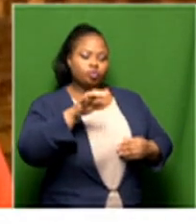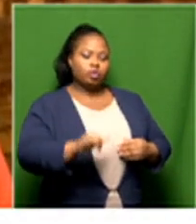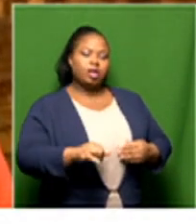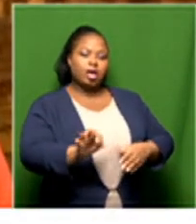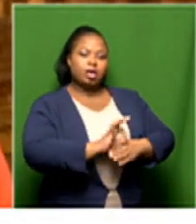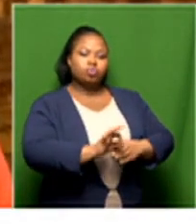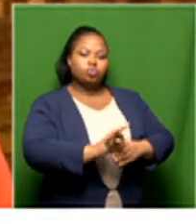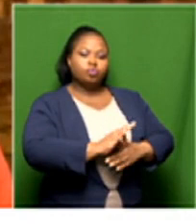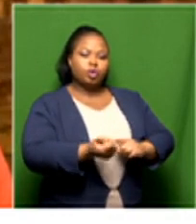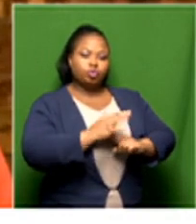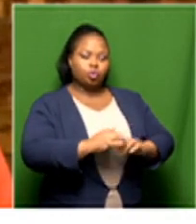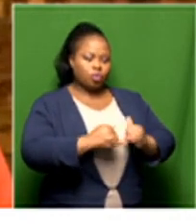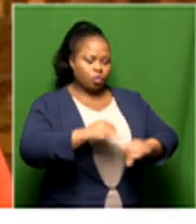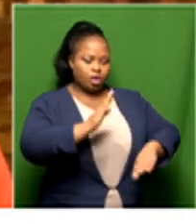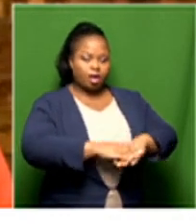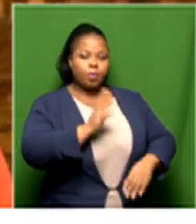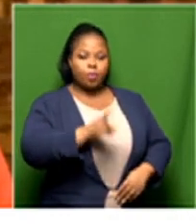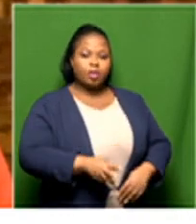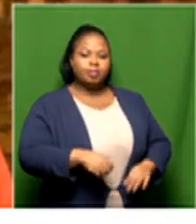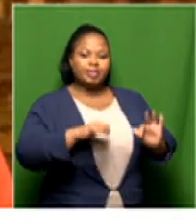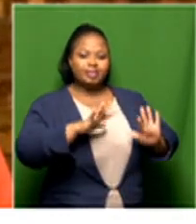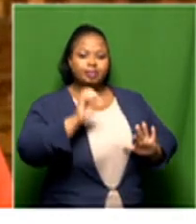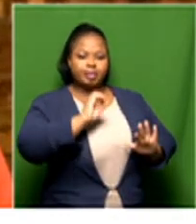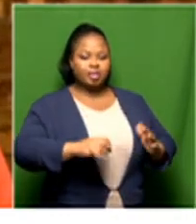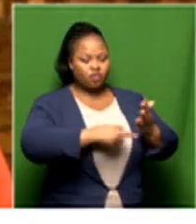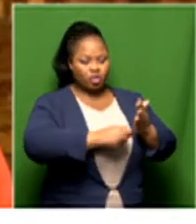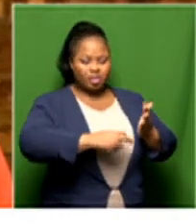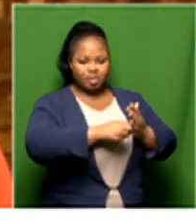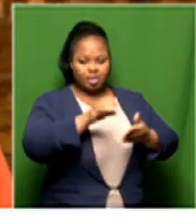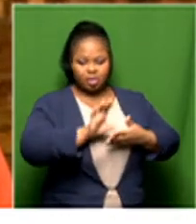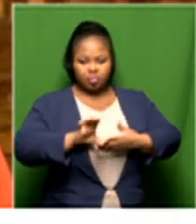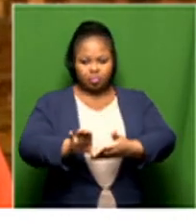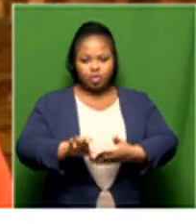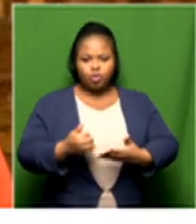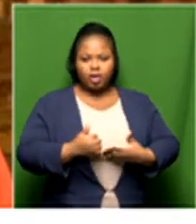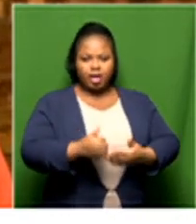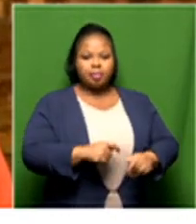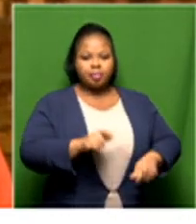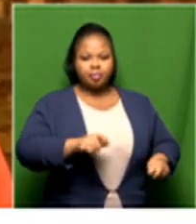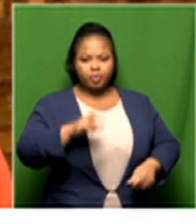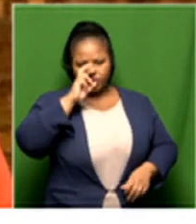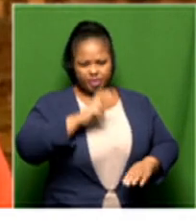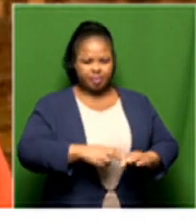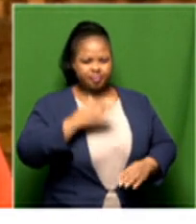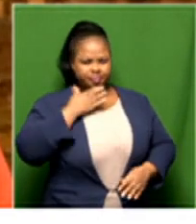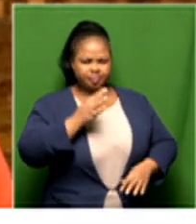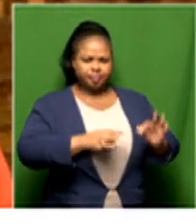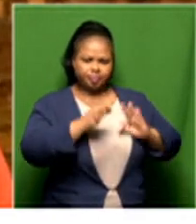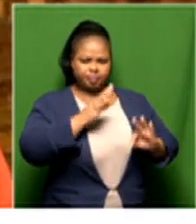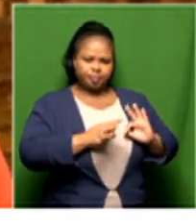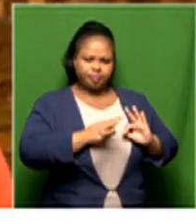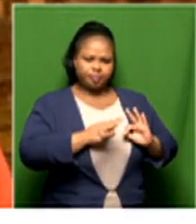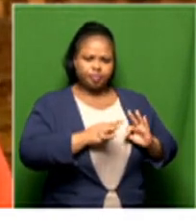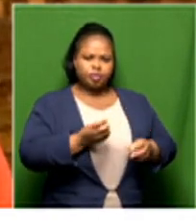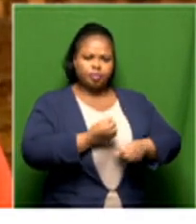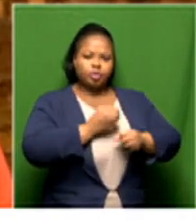understand, and this will take place online, and 10% of every ticket sold will go towards helping those in dire need. Take us through how